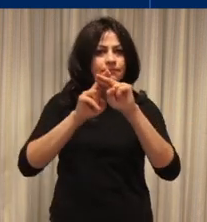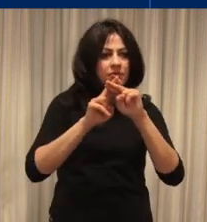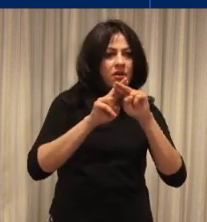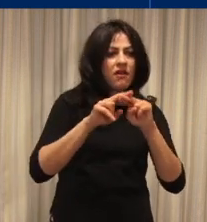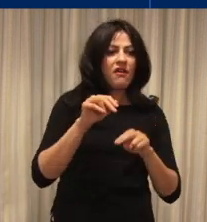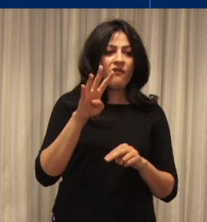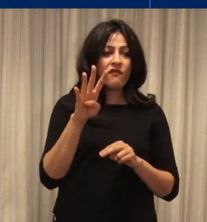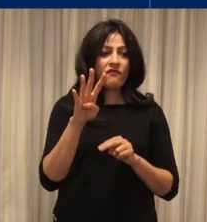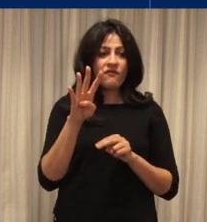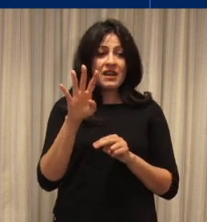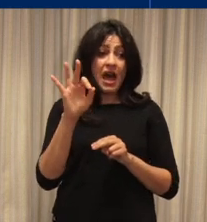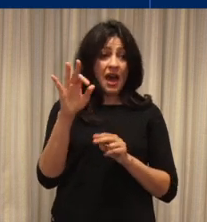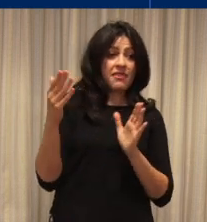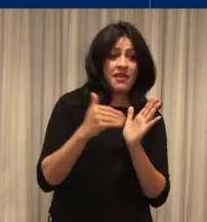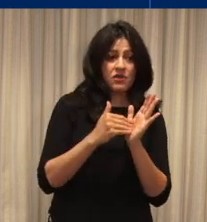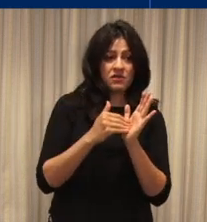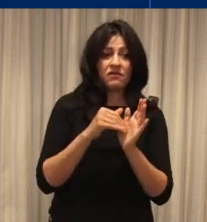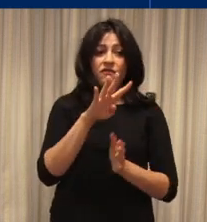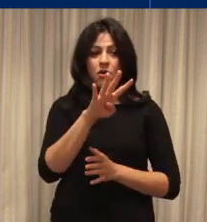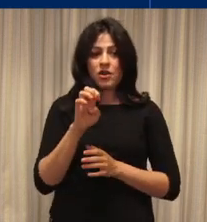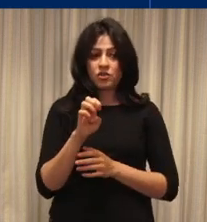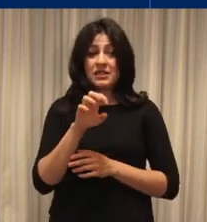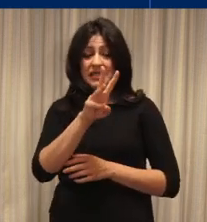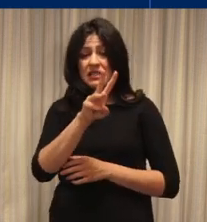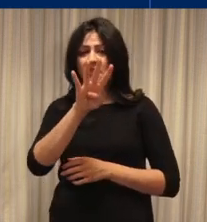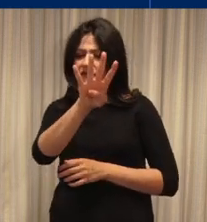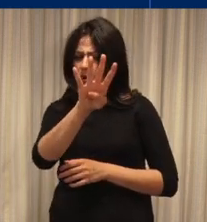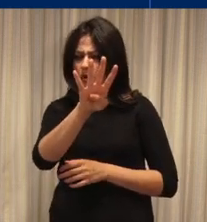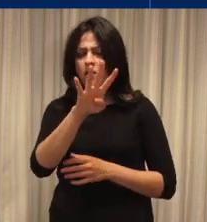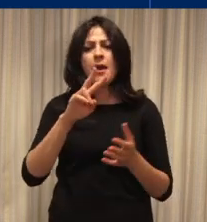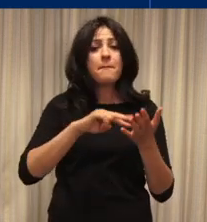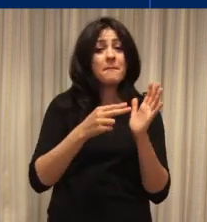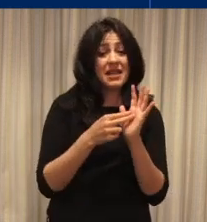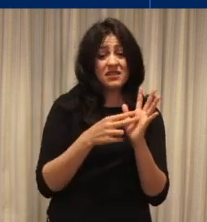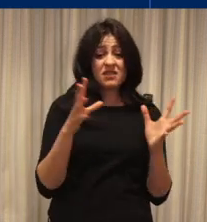9,464. So that gives us a percentage of positive rate of